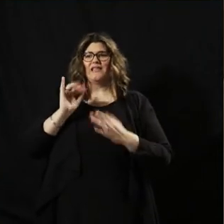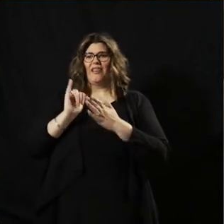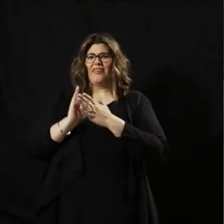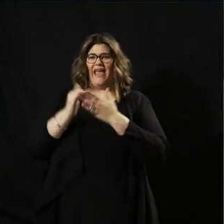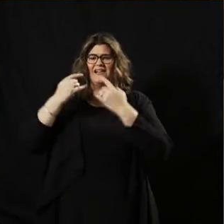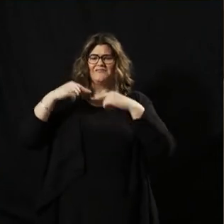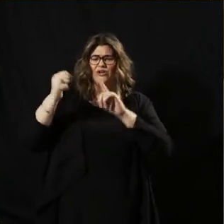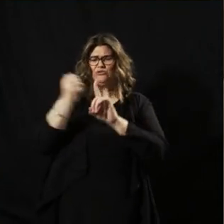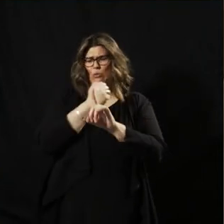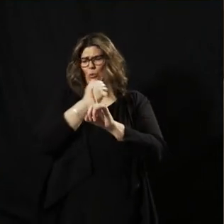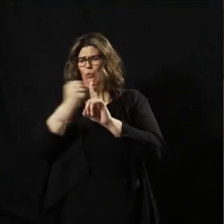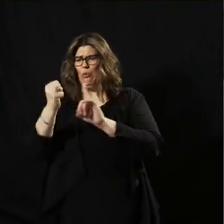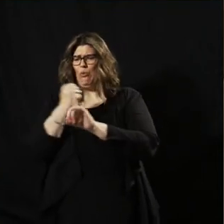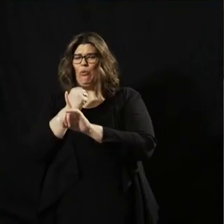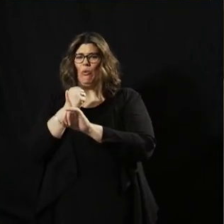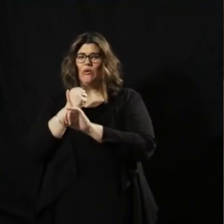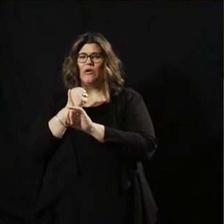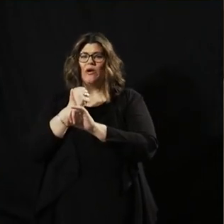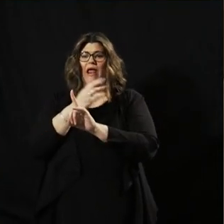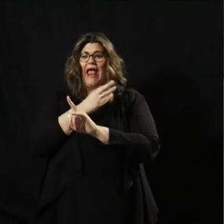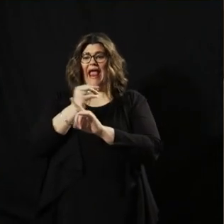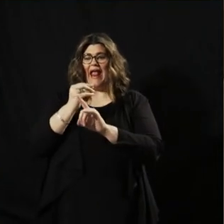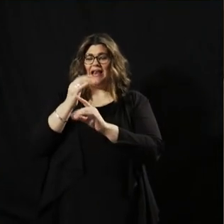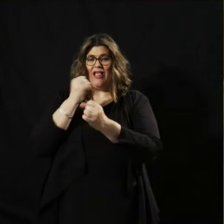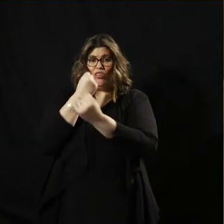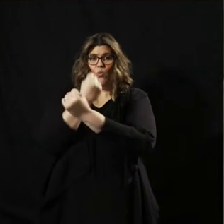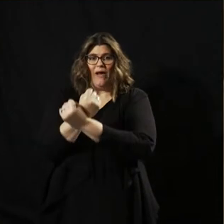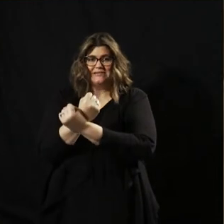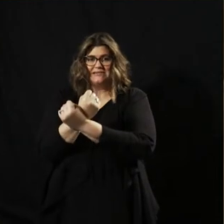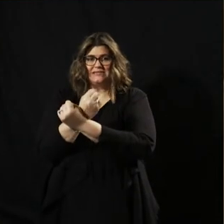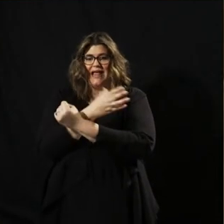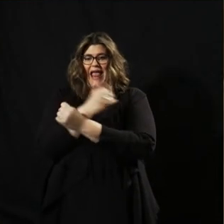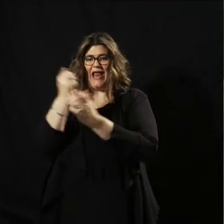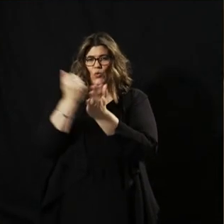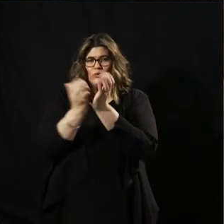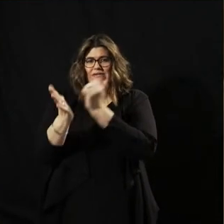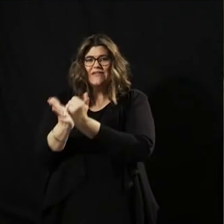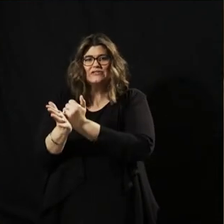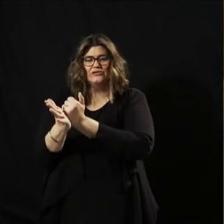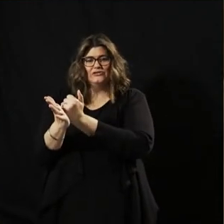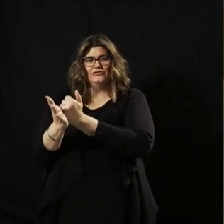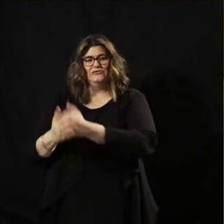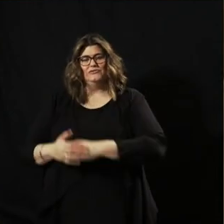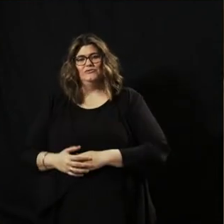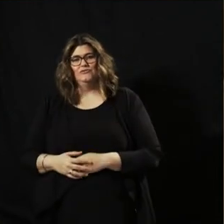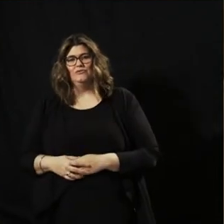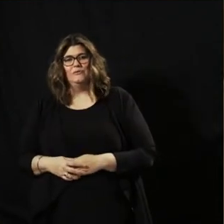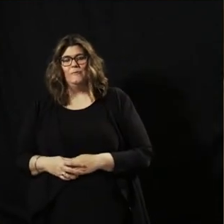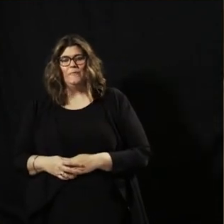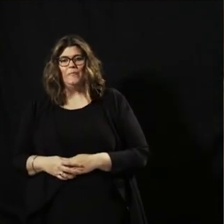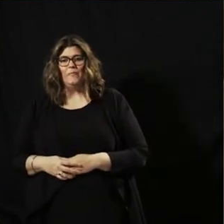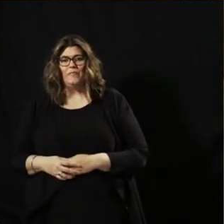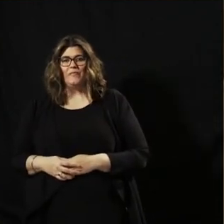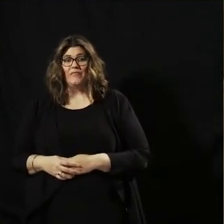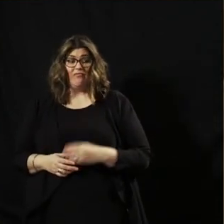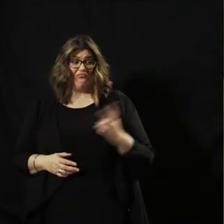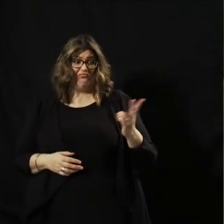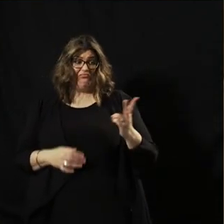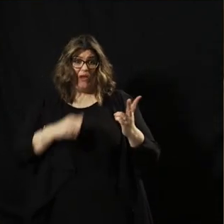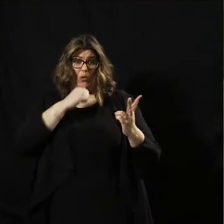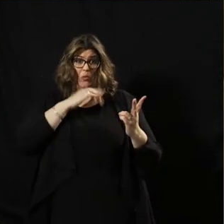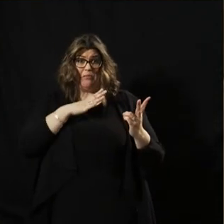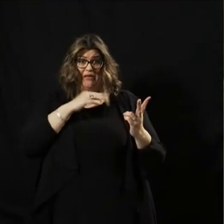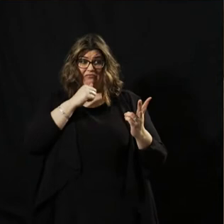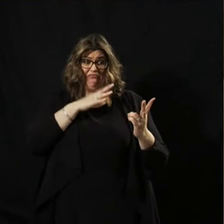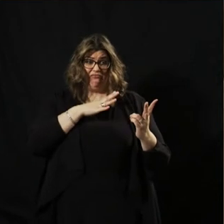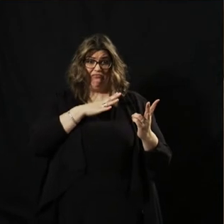Jesus' betrayal, his arrest, and his crucifixion. These two women